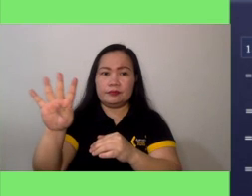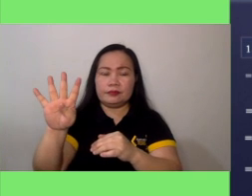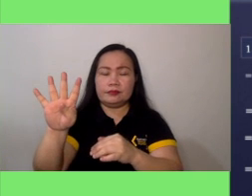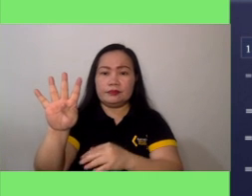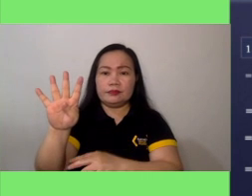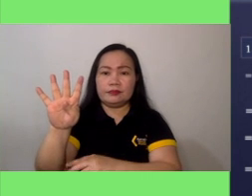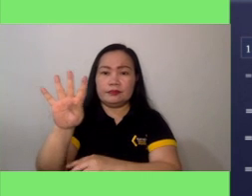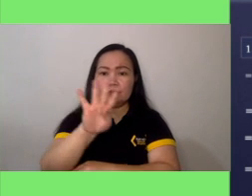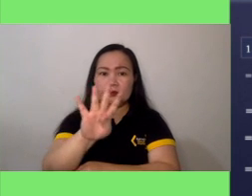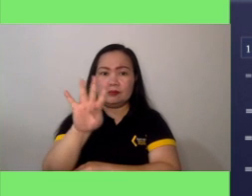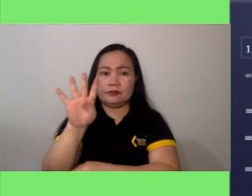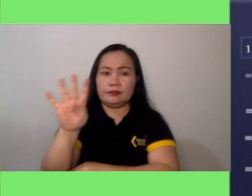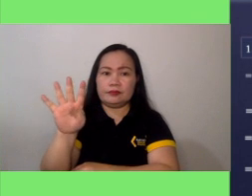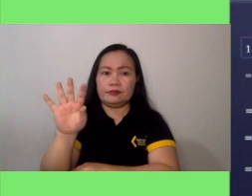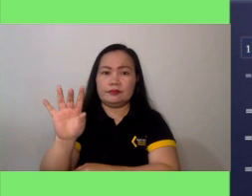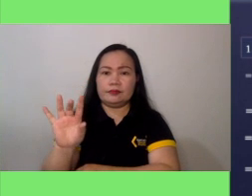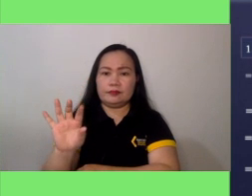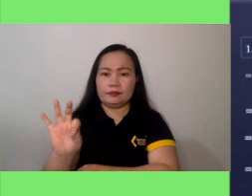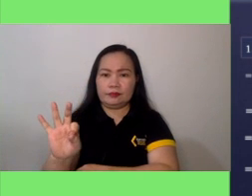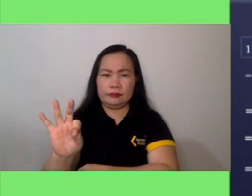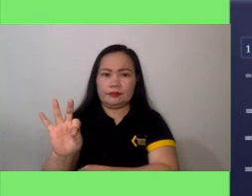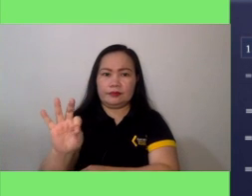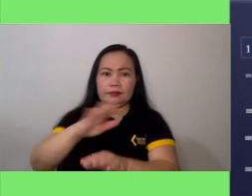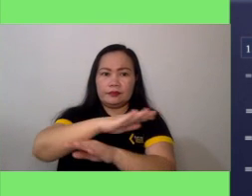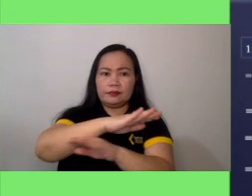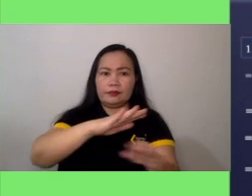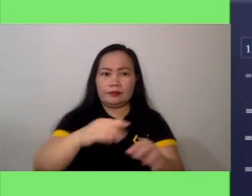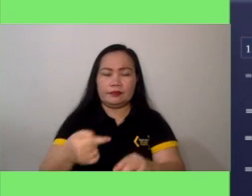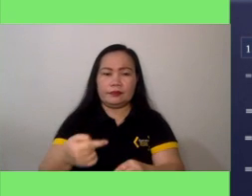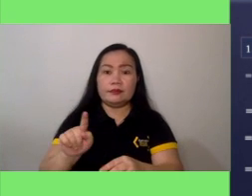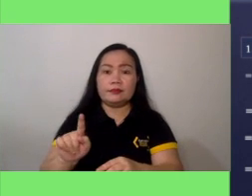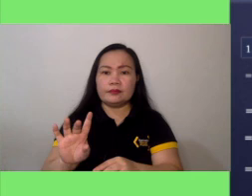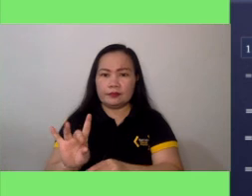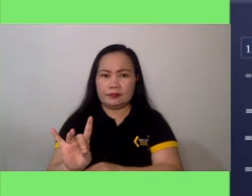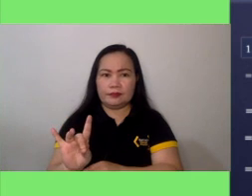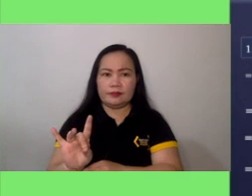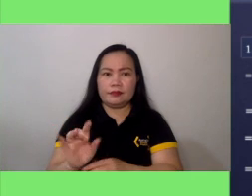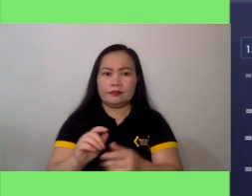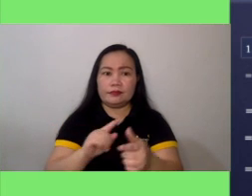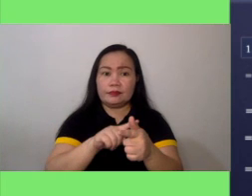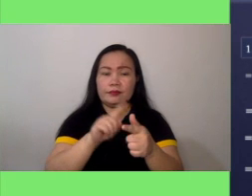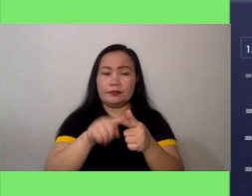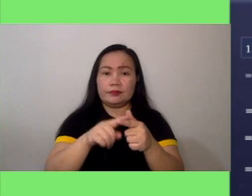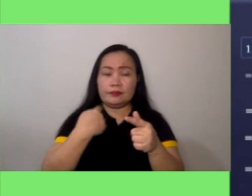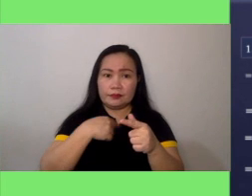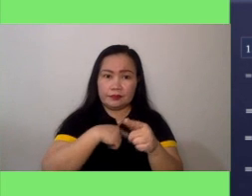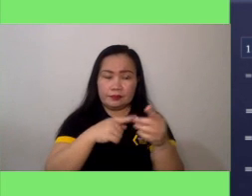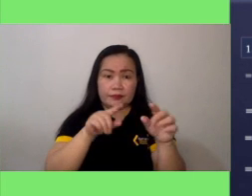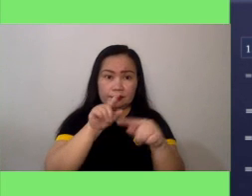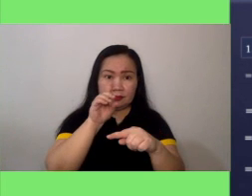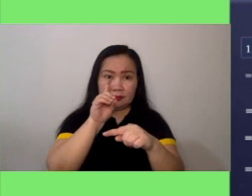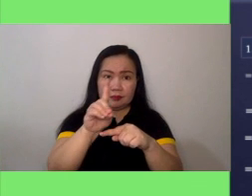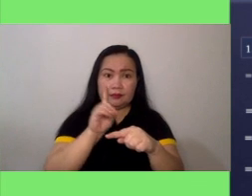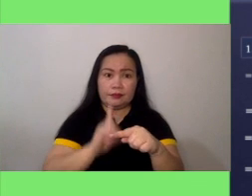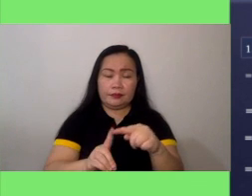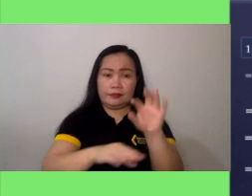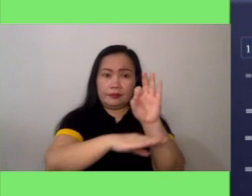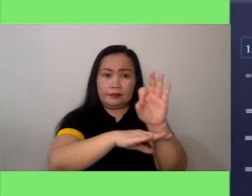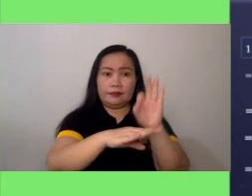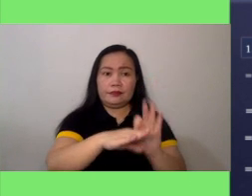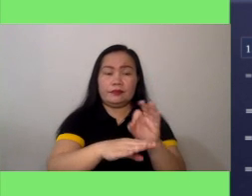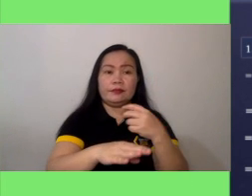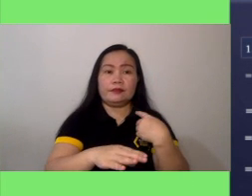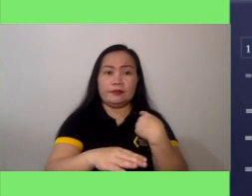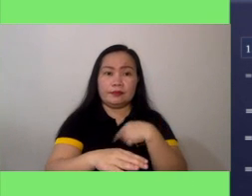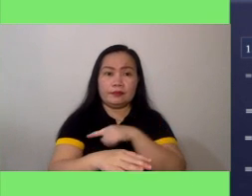36, that is 44 over 9. Divided by negative 1 over 8. Now, when we are dividing